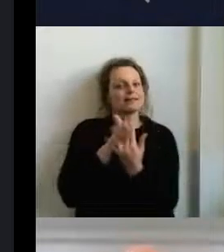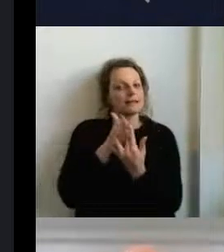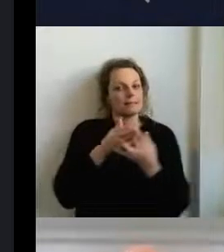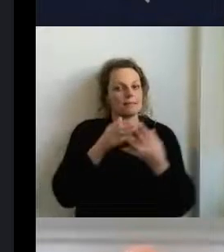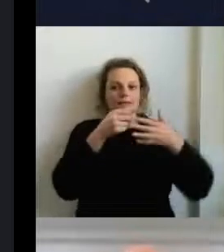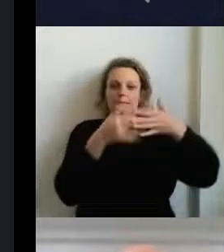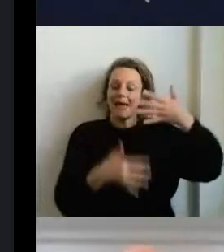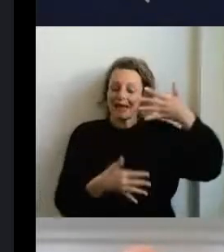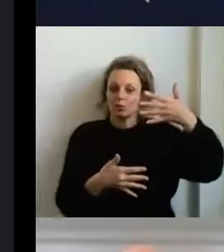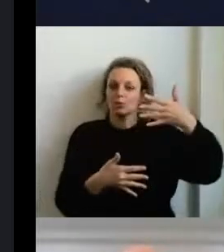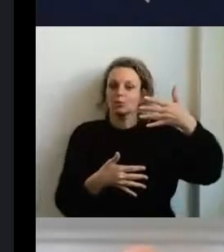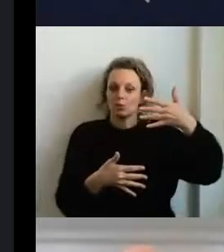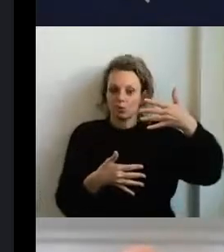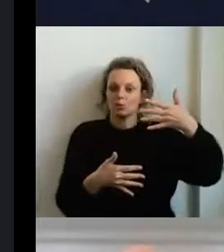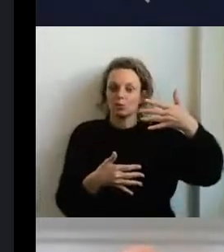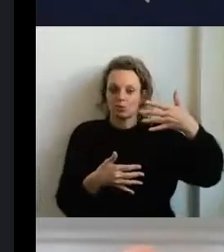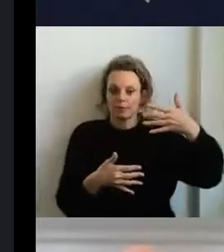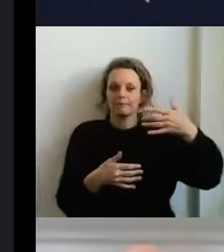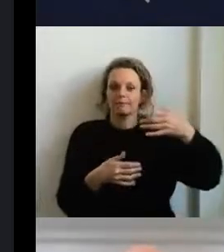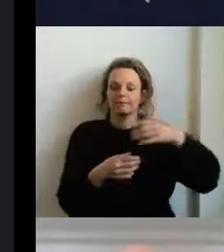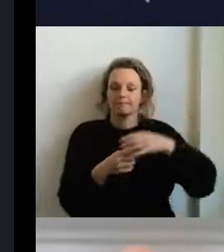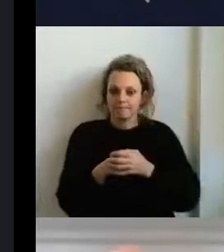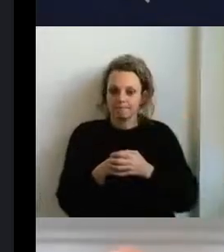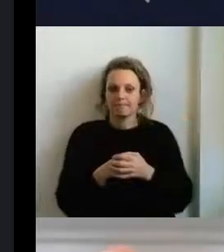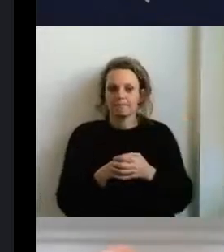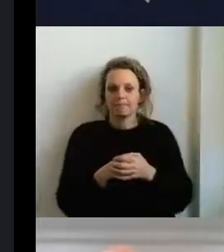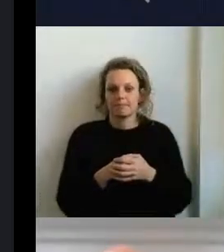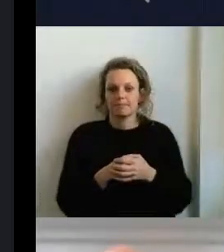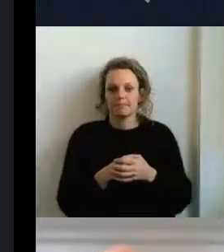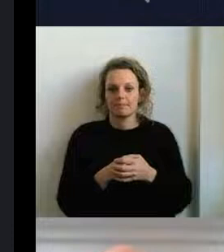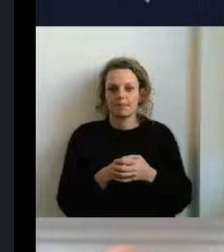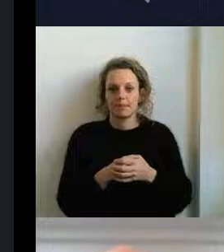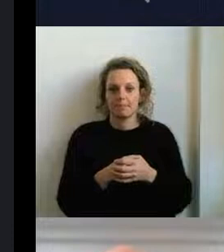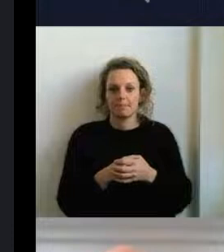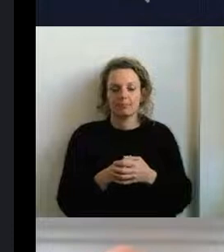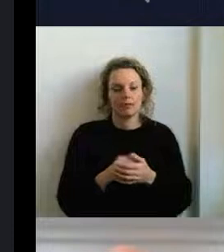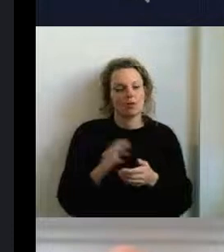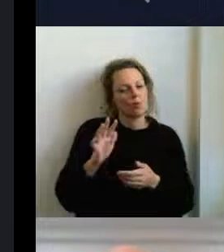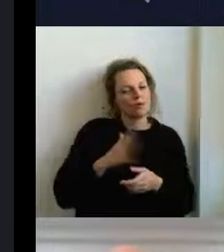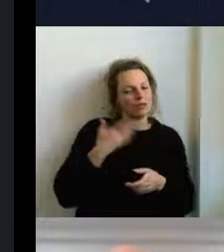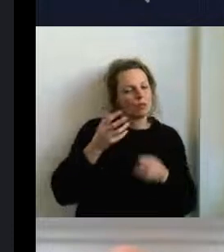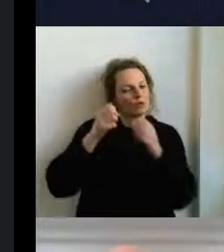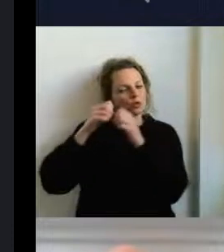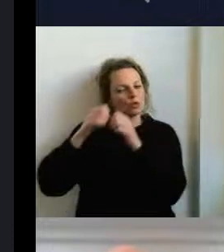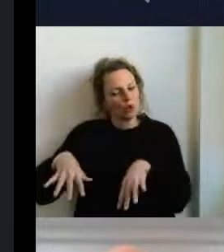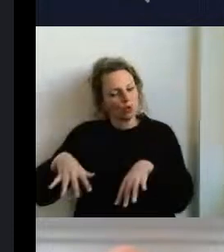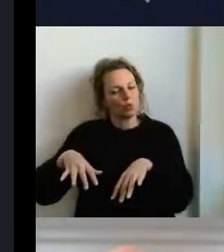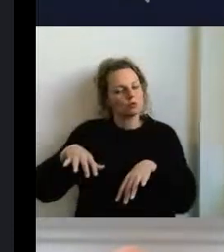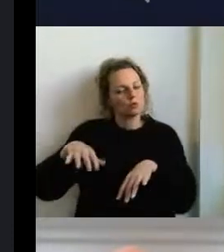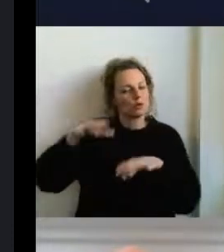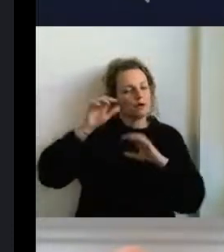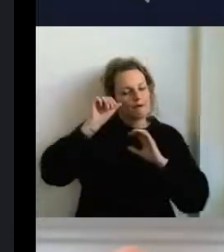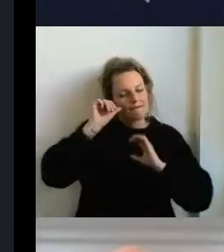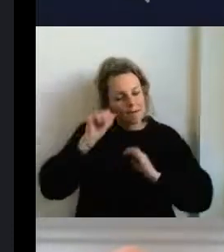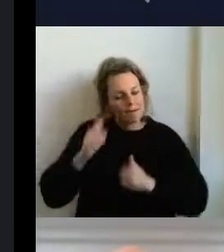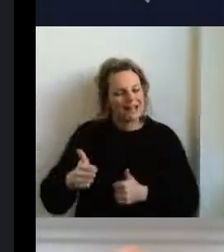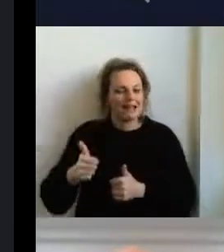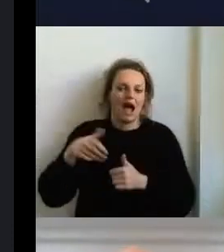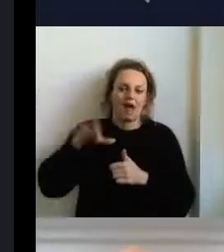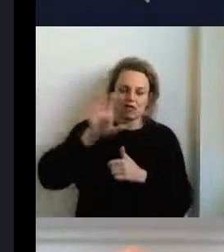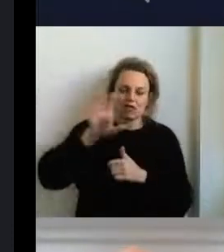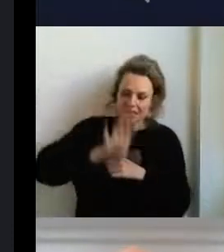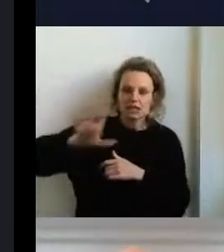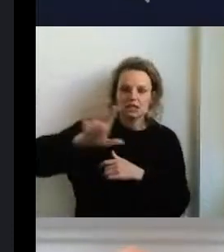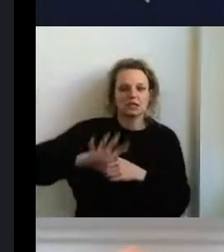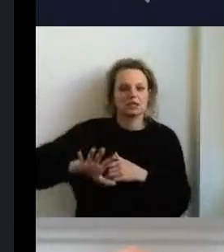this rebrand. We also don't want to forego familiarity, right? And so if you are used to opening ease of access with Windows